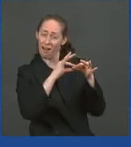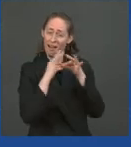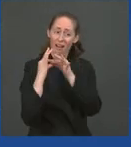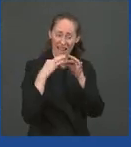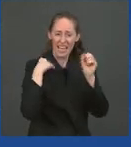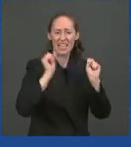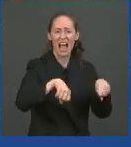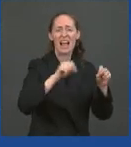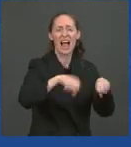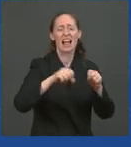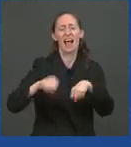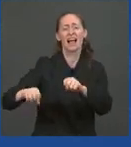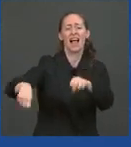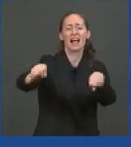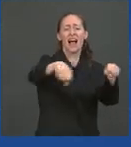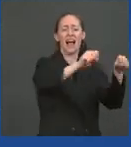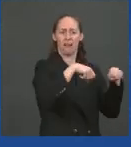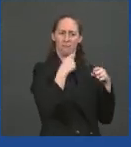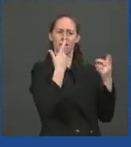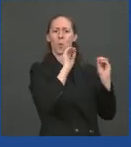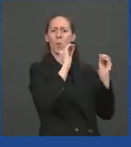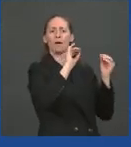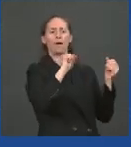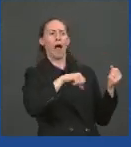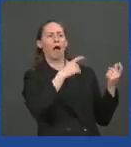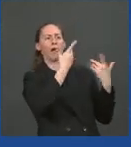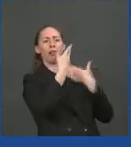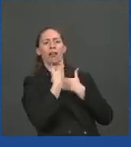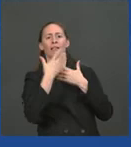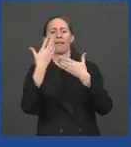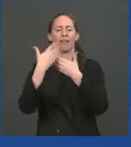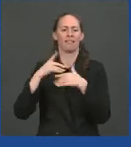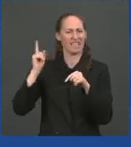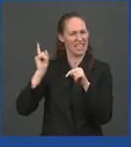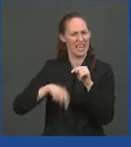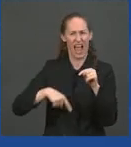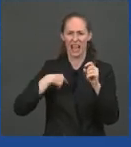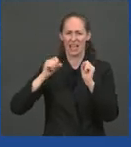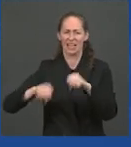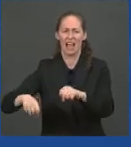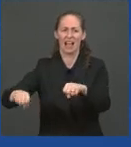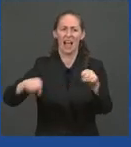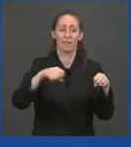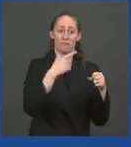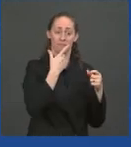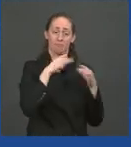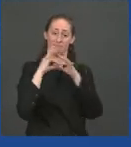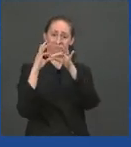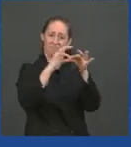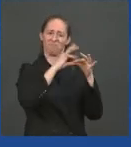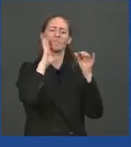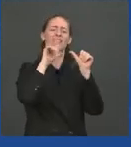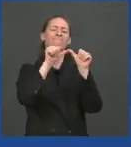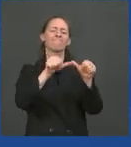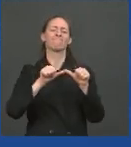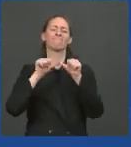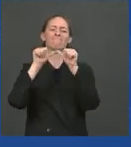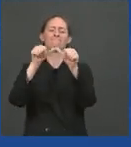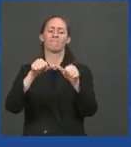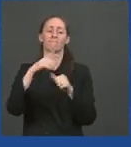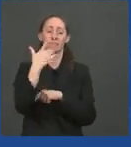one nation, there's not a thing we've ever failed to do. Never, ever, ever, when the American people have given half a chance to ever let their country